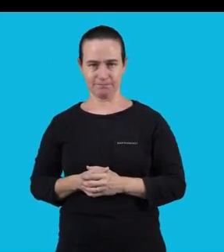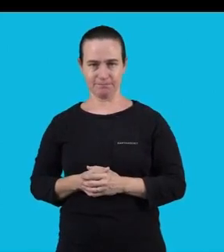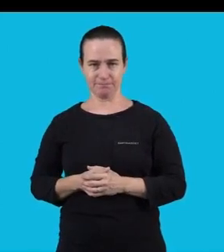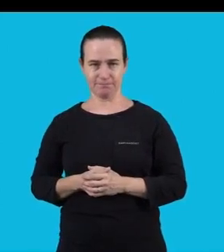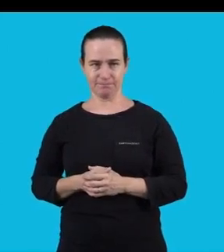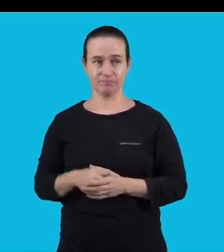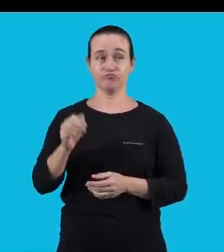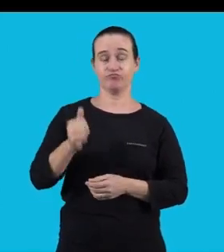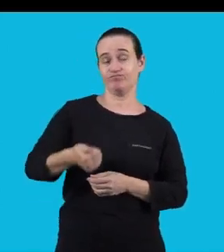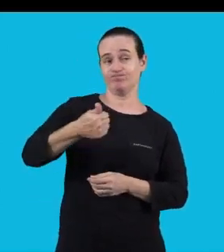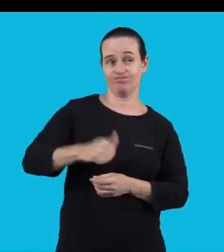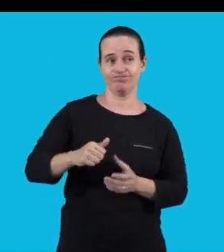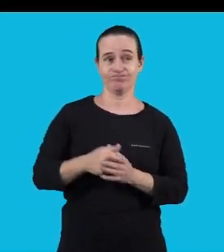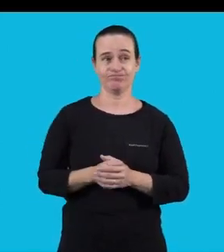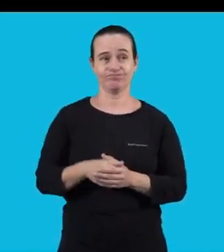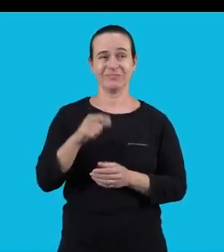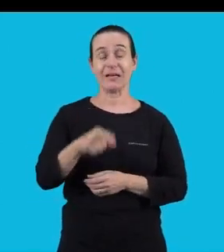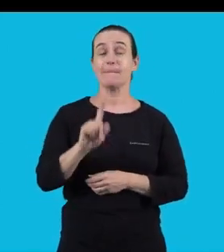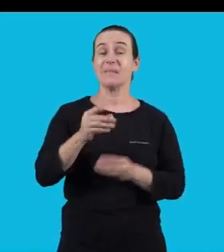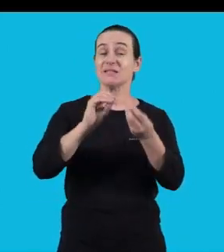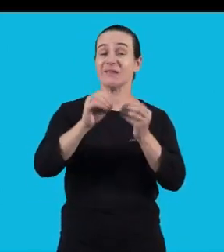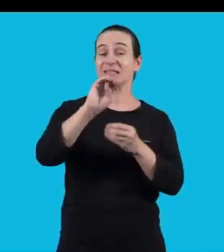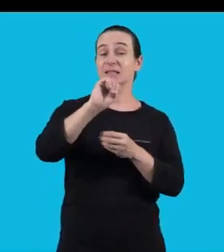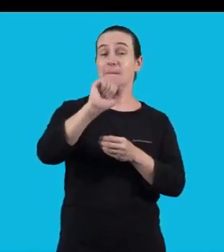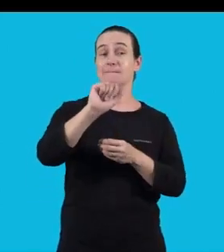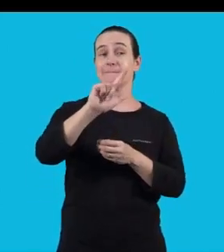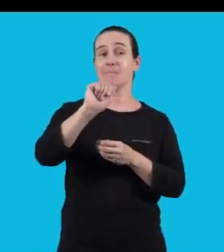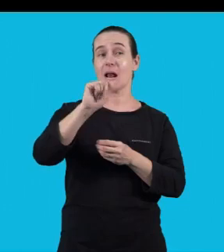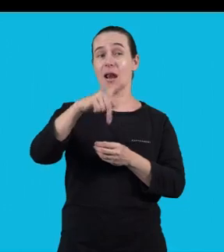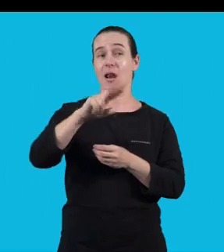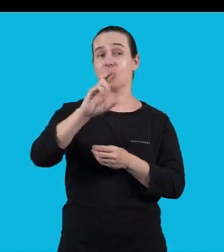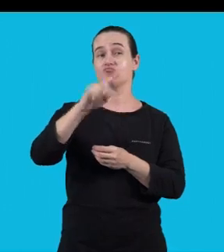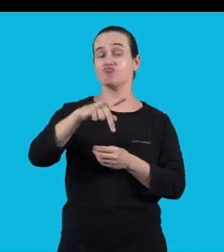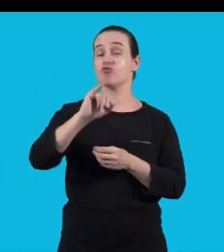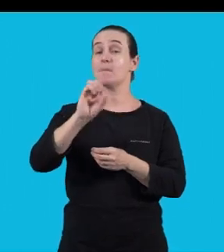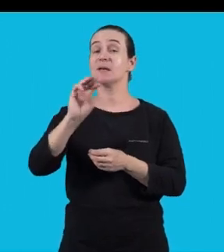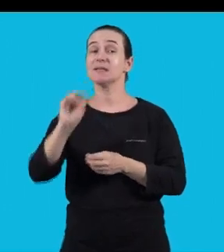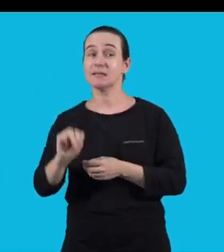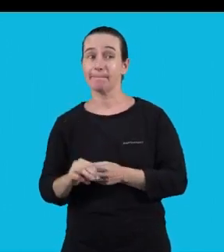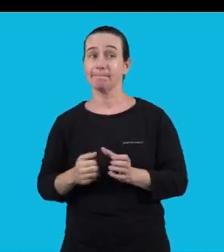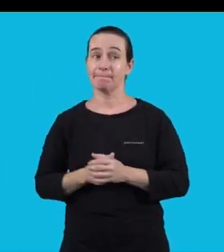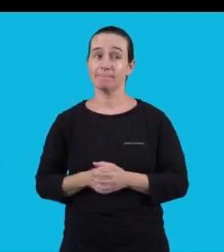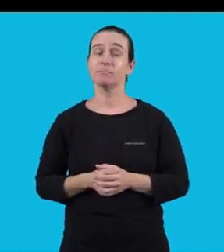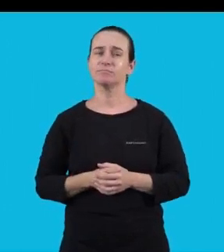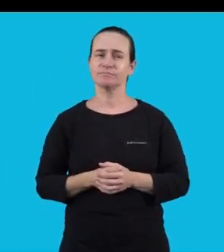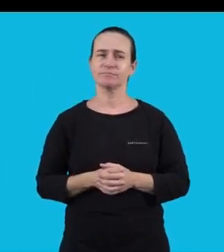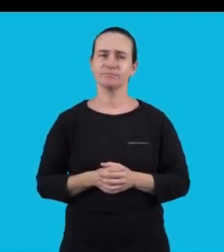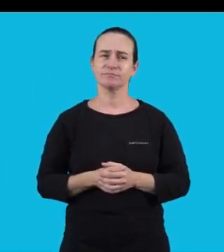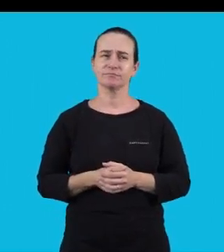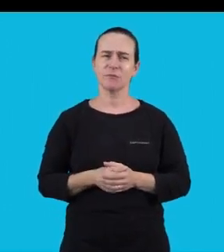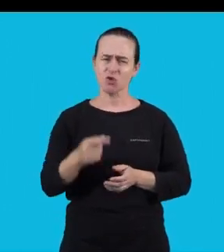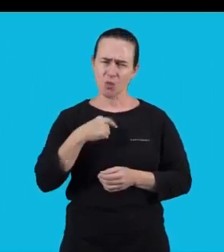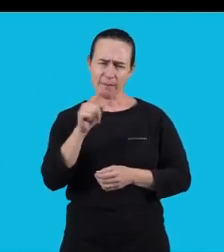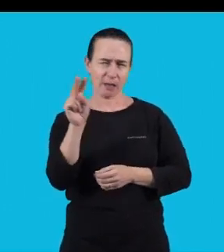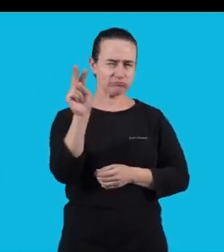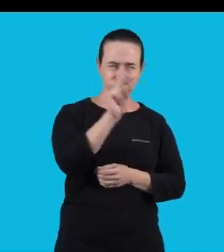Then the next question, question 5.8, correct the malapropism in paragraph 5. You're using your scanning skills